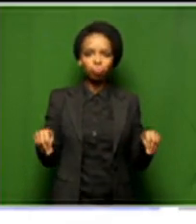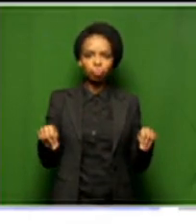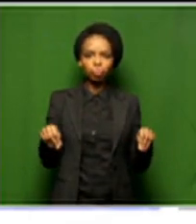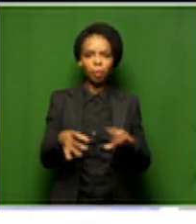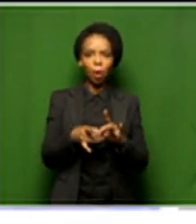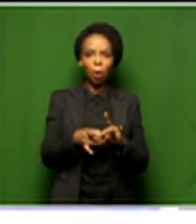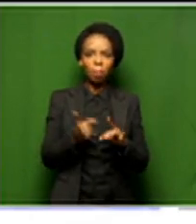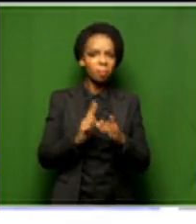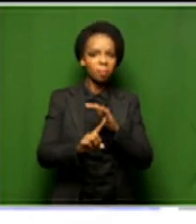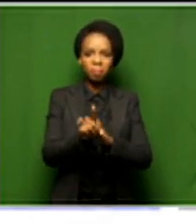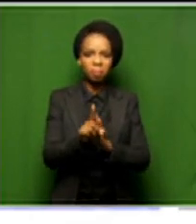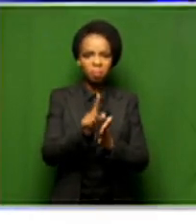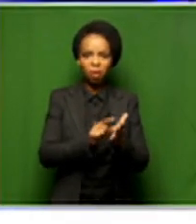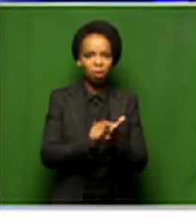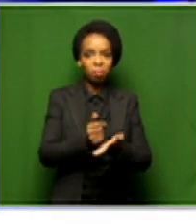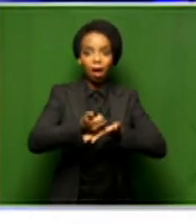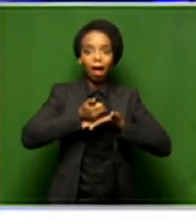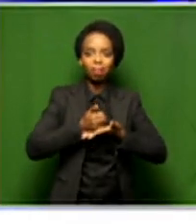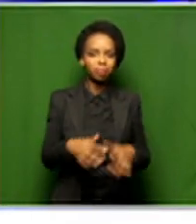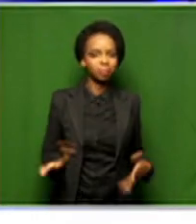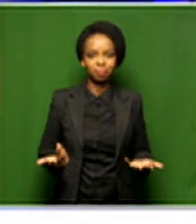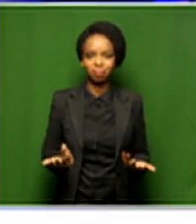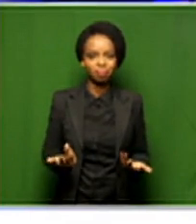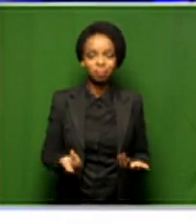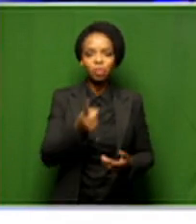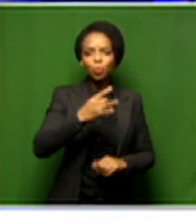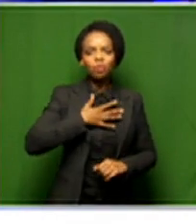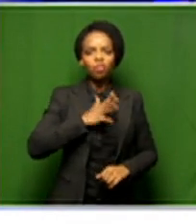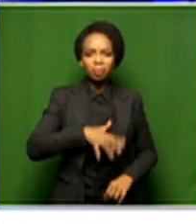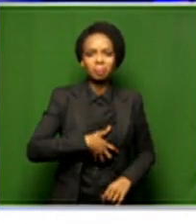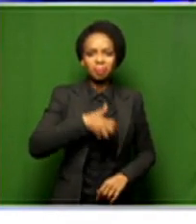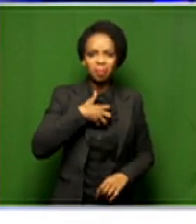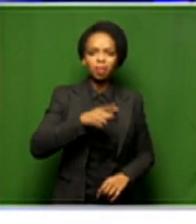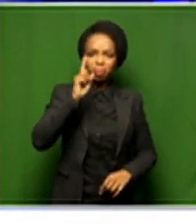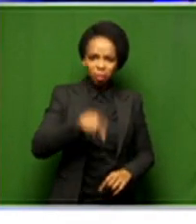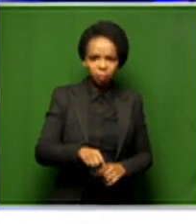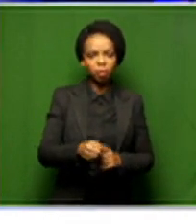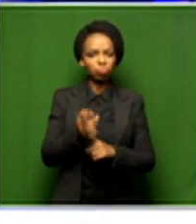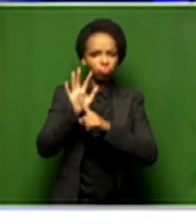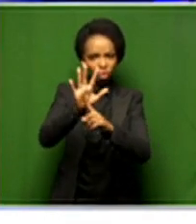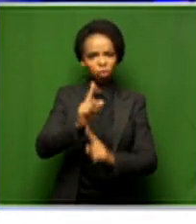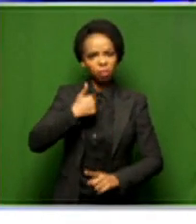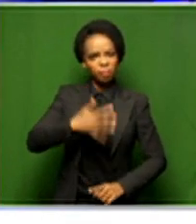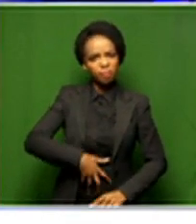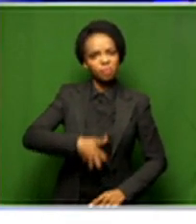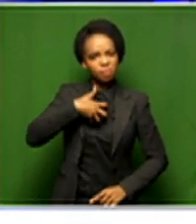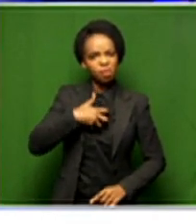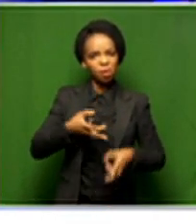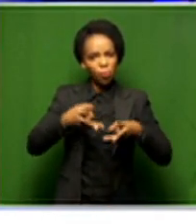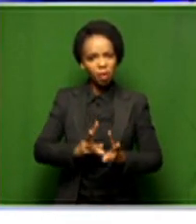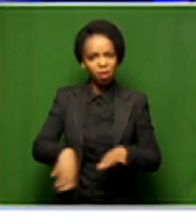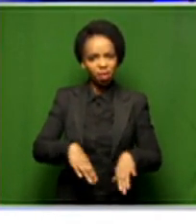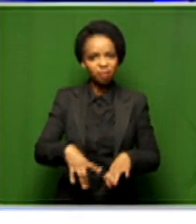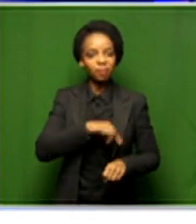answer. It doesn't help. It doesn't help, doesn't. right? So if you are angry, express your anger in an active way. Yeah. Because after all, you